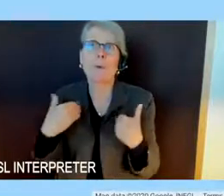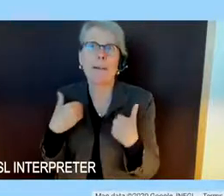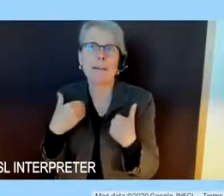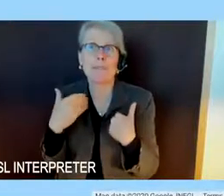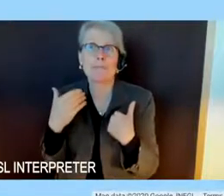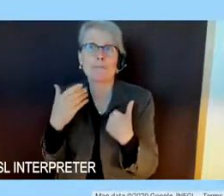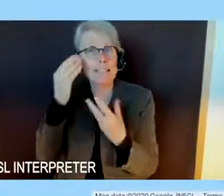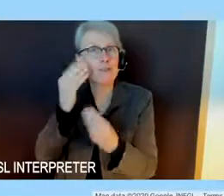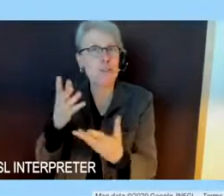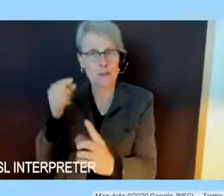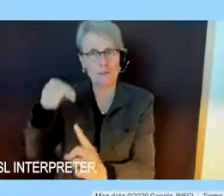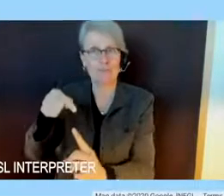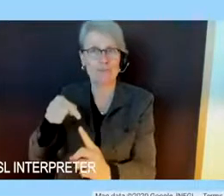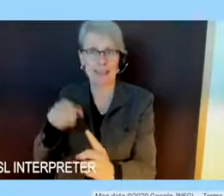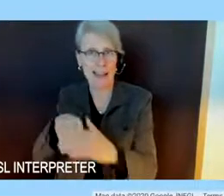is meaningful to them.